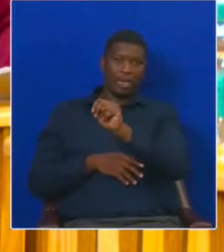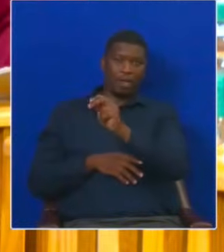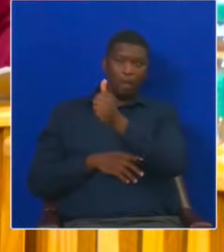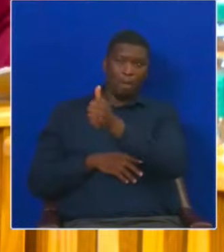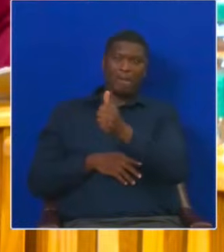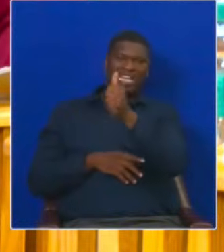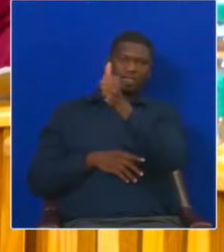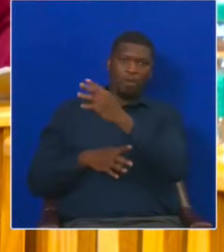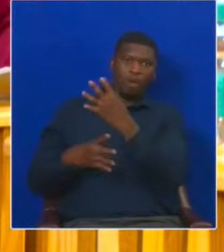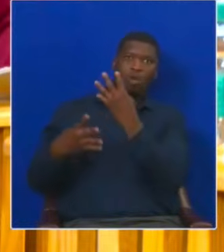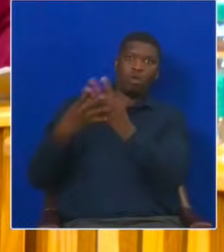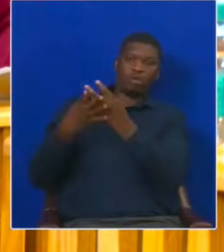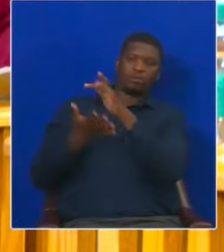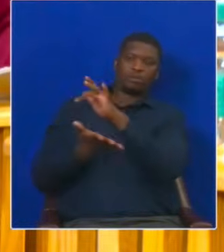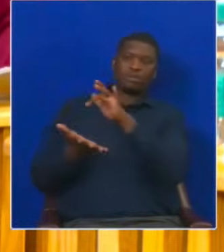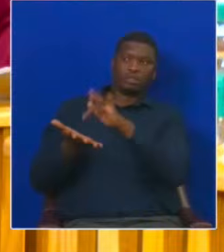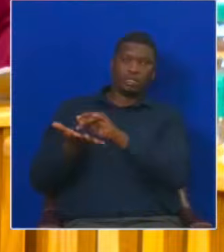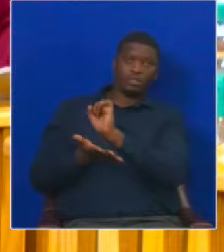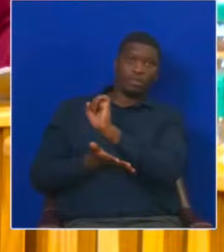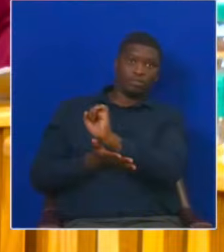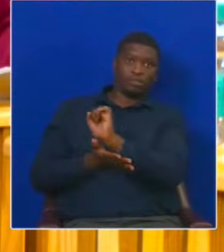The statement reads as follows.